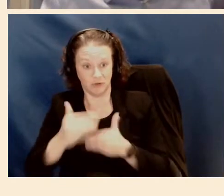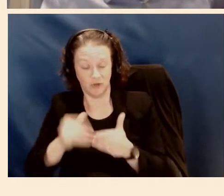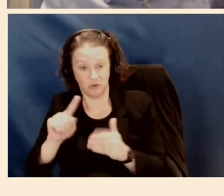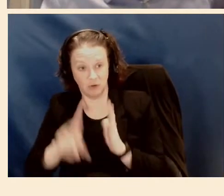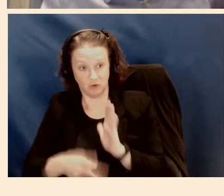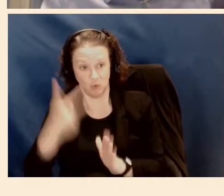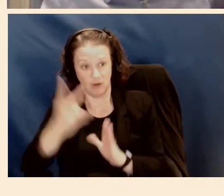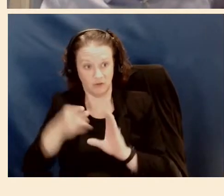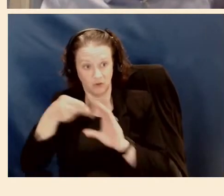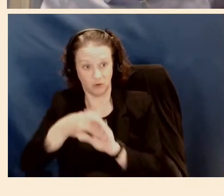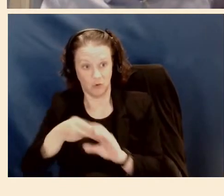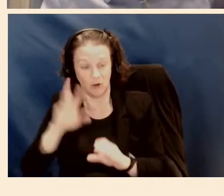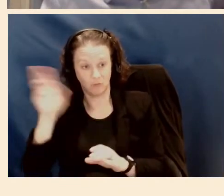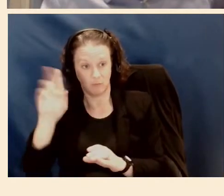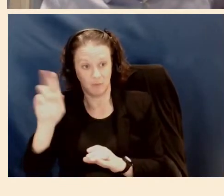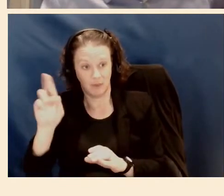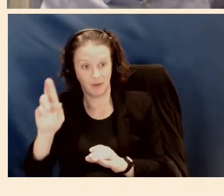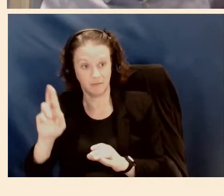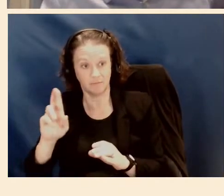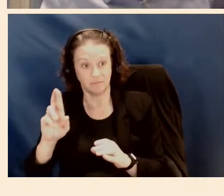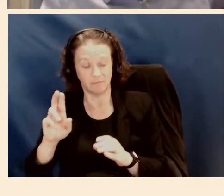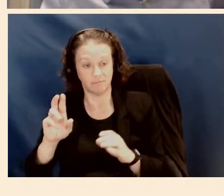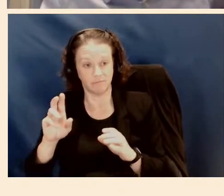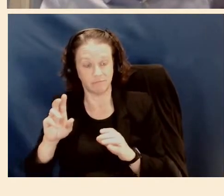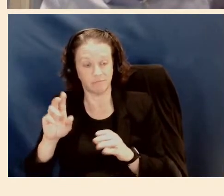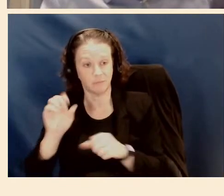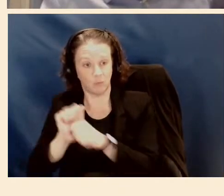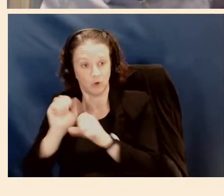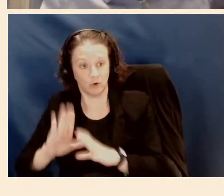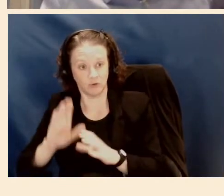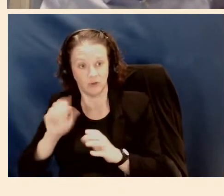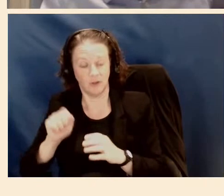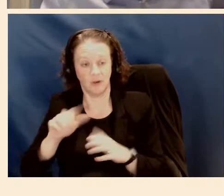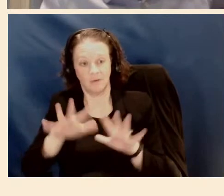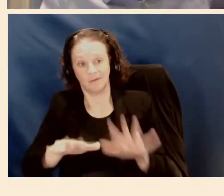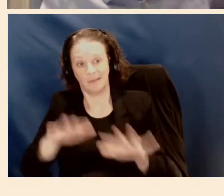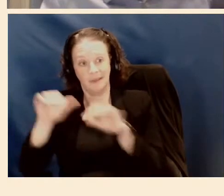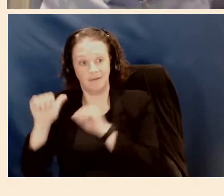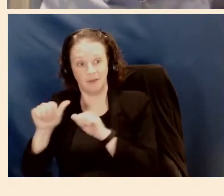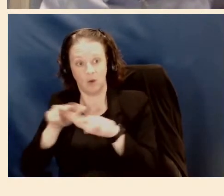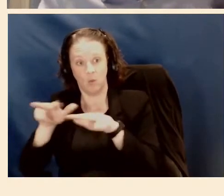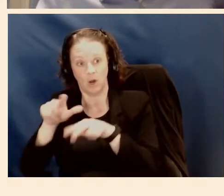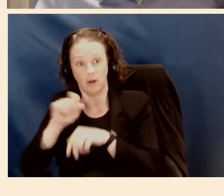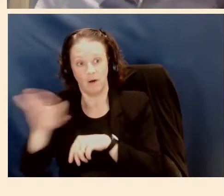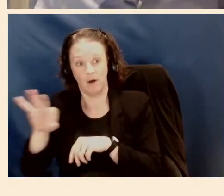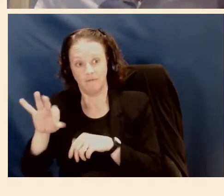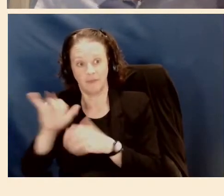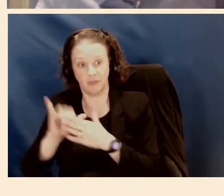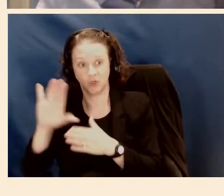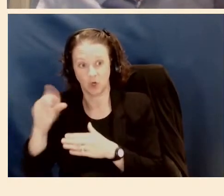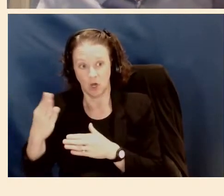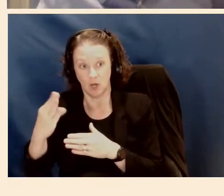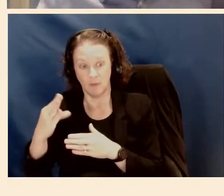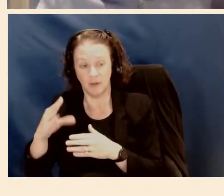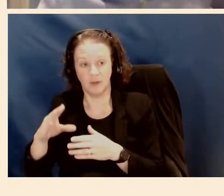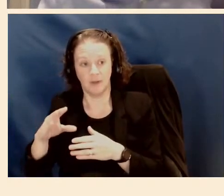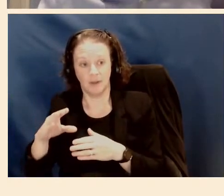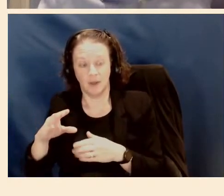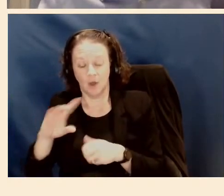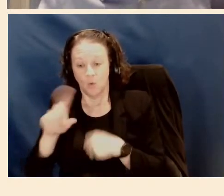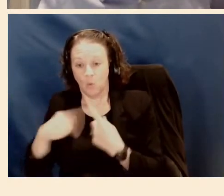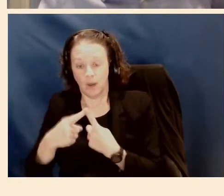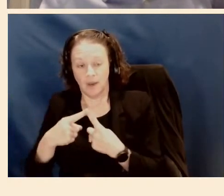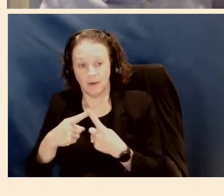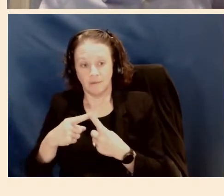colleagues in walking off the job in protest of the way that the Democratic majority was handling legislation that your party opposed.